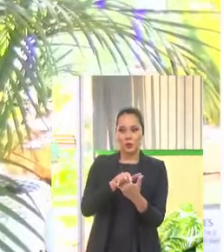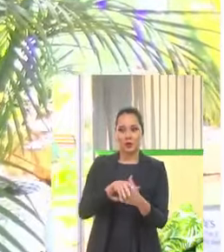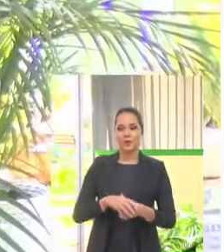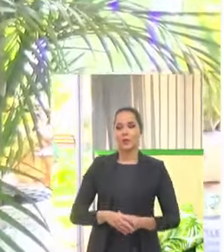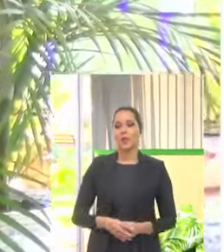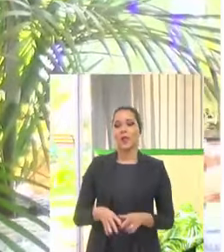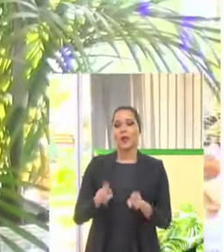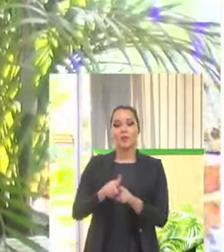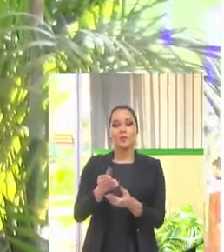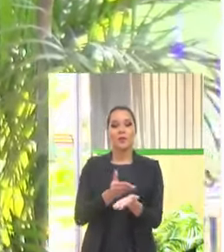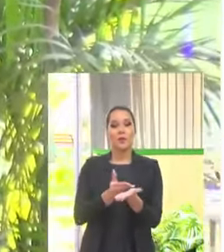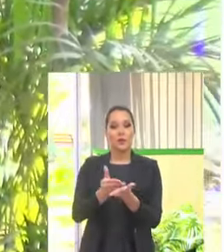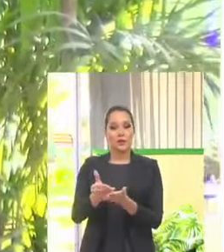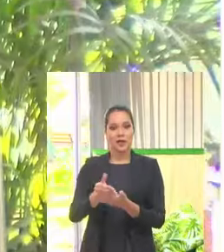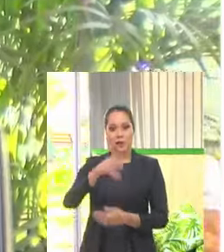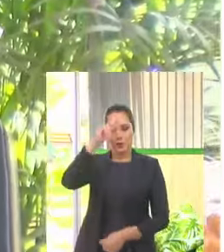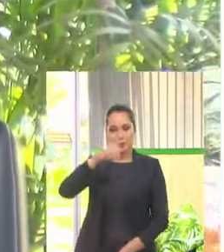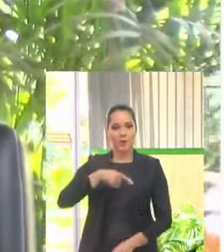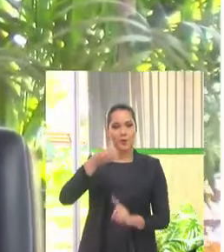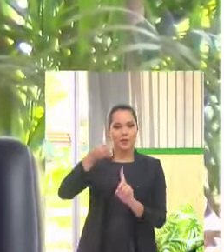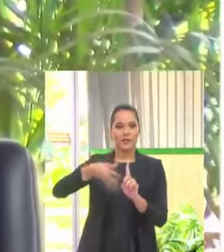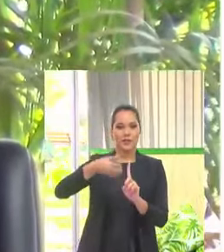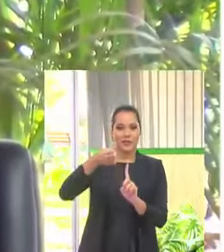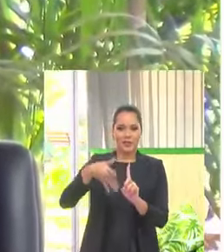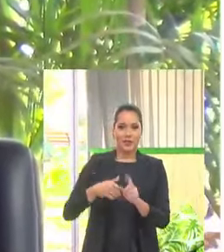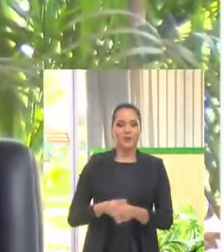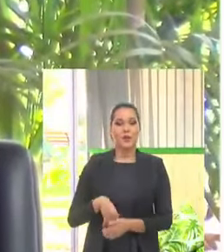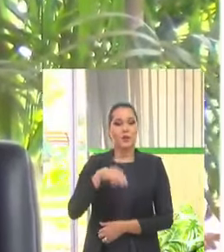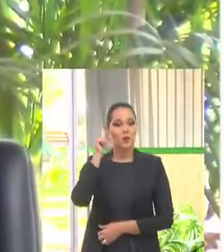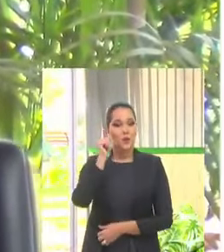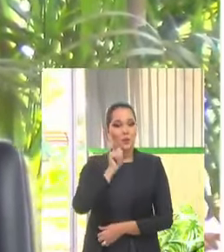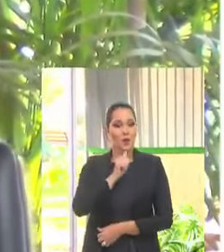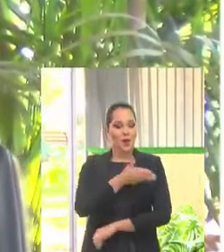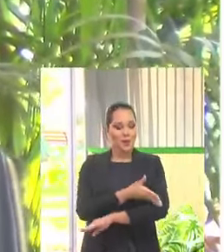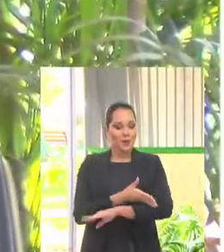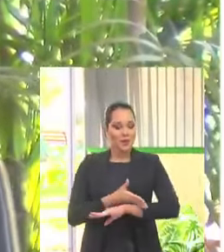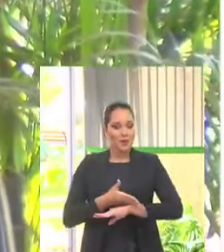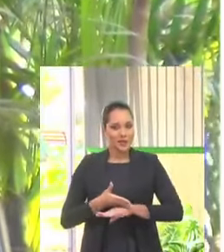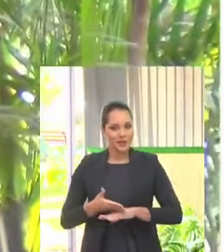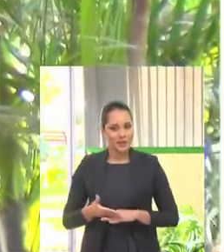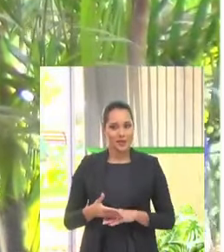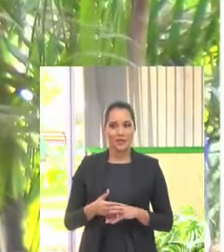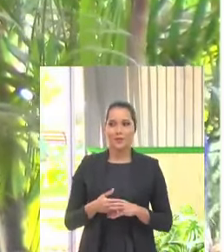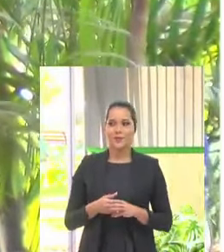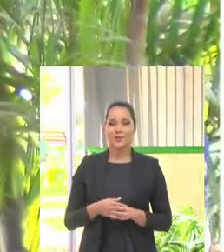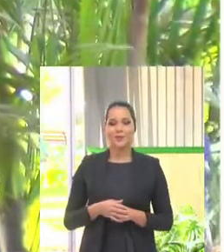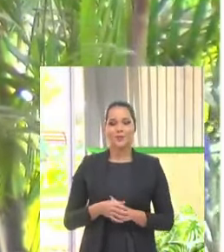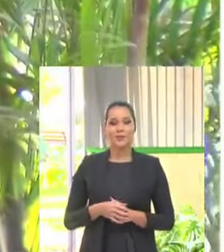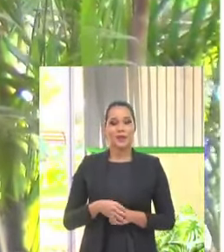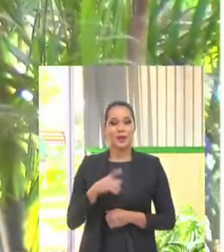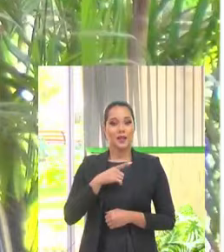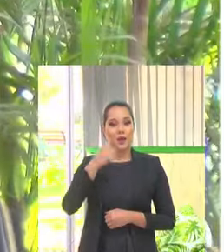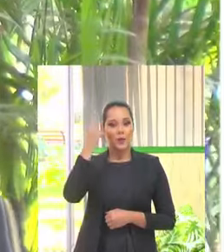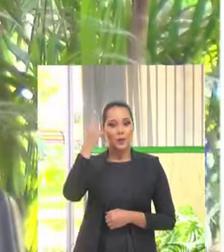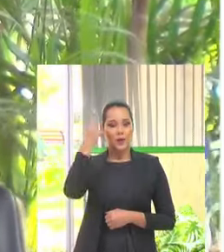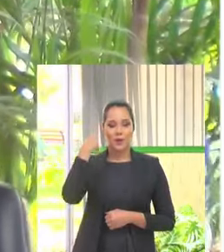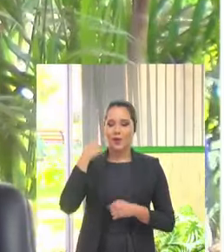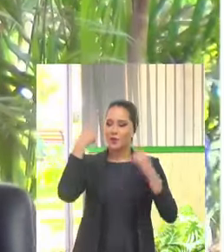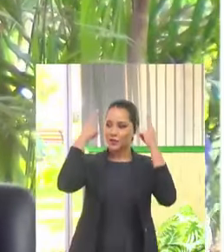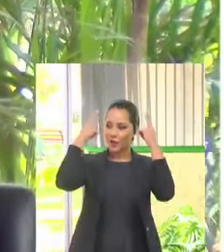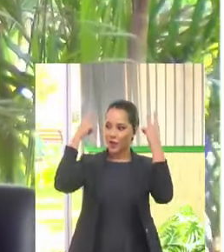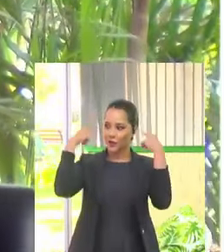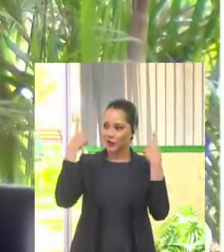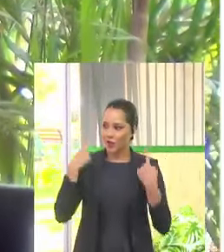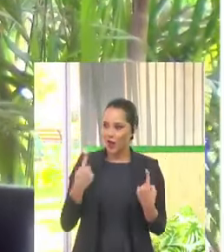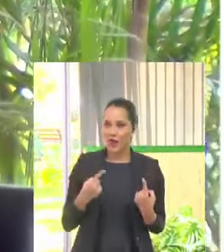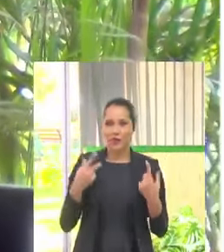with my self-description. I'm a white woman. I have curly hair, short hair,